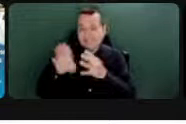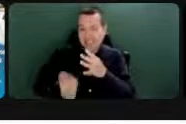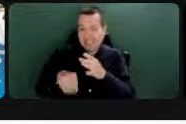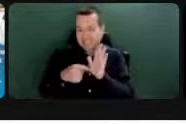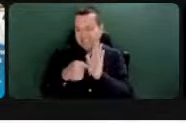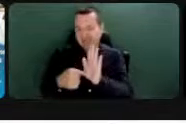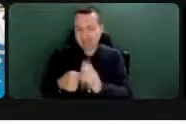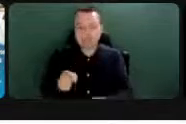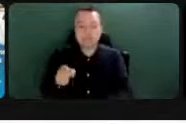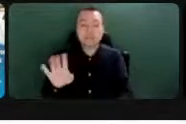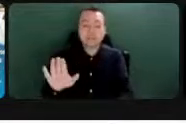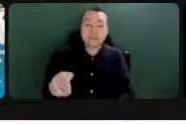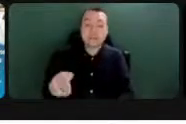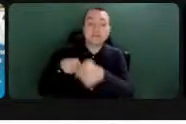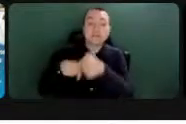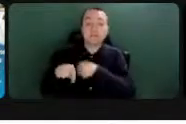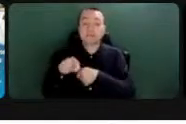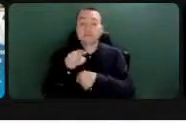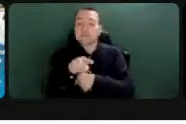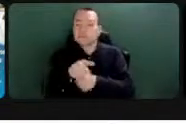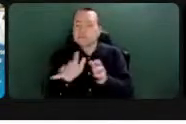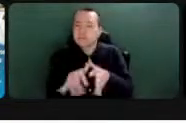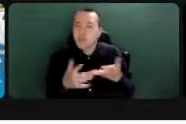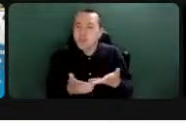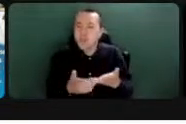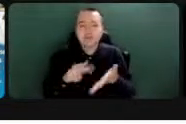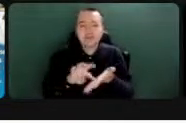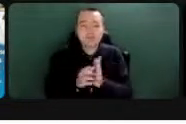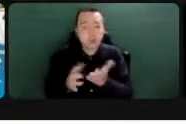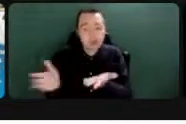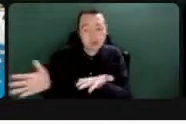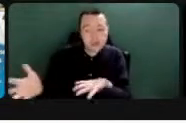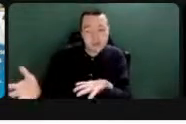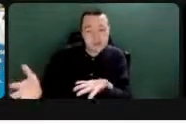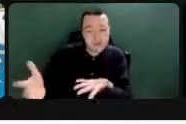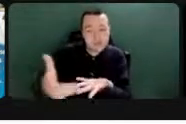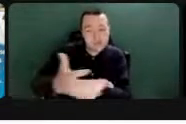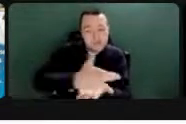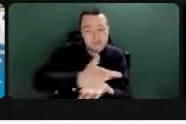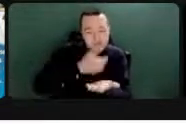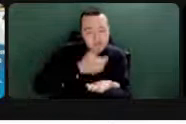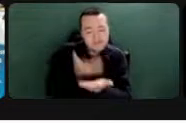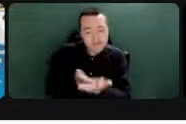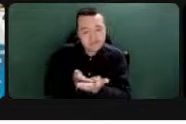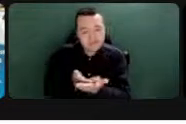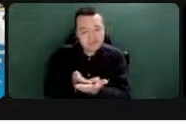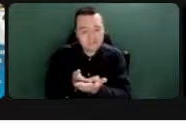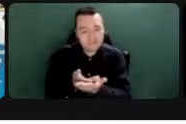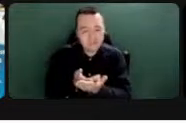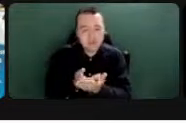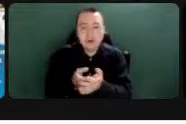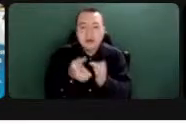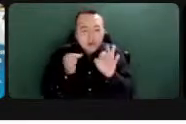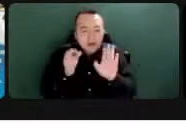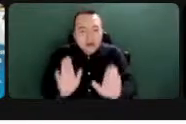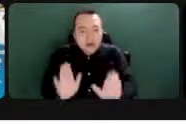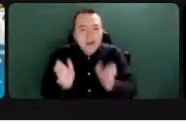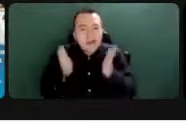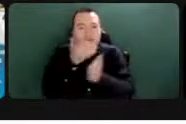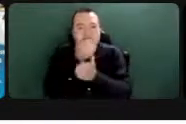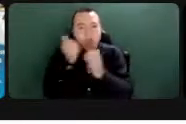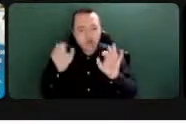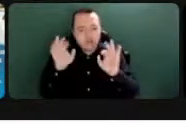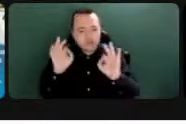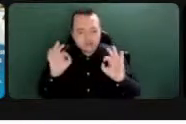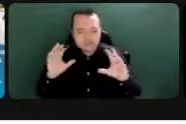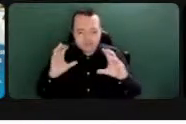enhancements to the summaries that we had been producing before, enhancements to the website to make them more accessible,